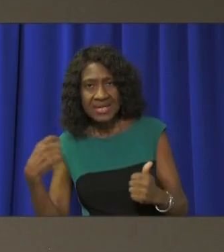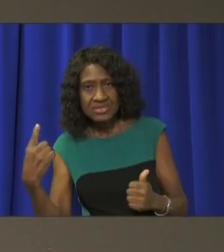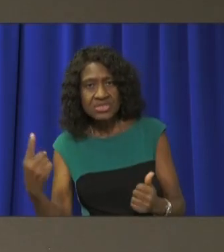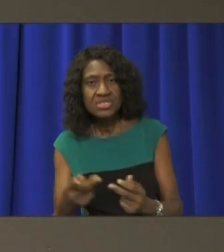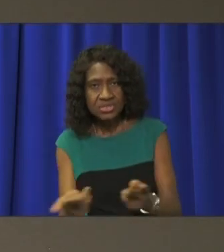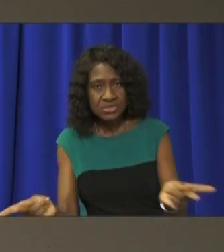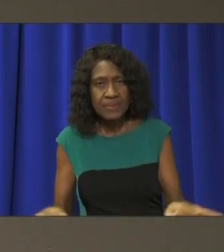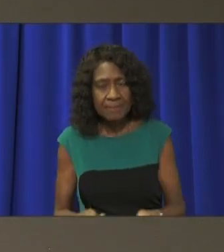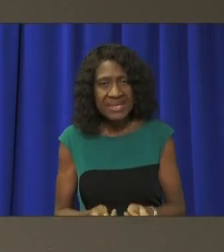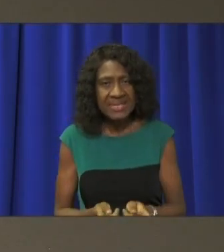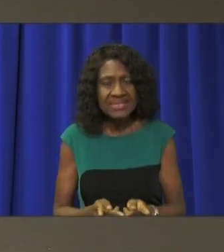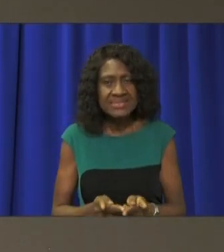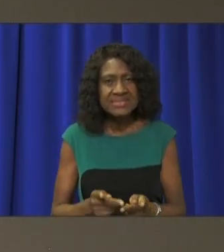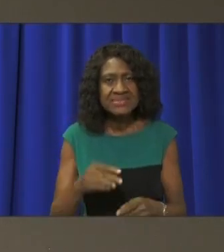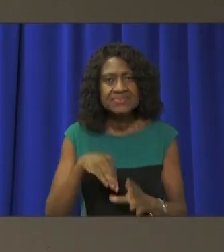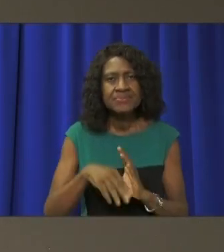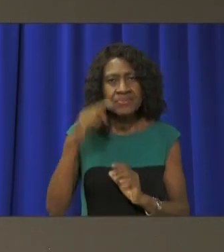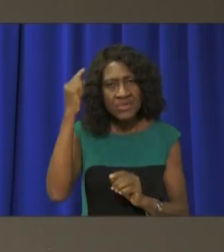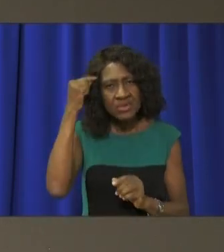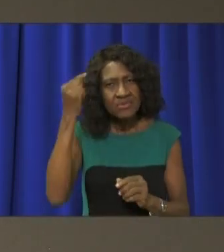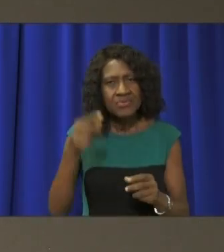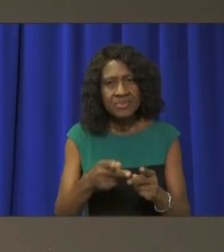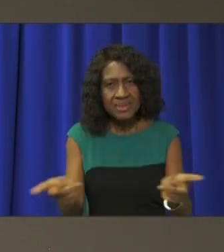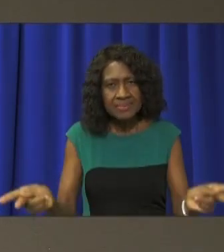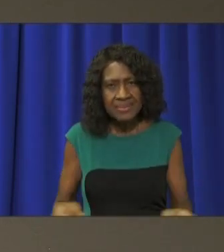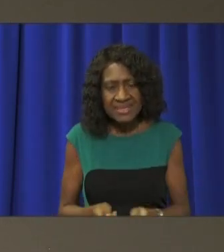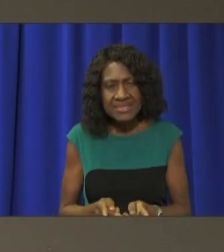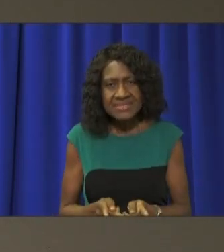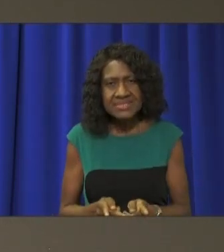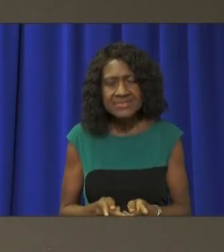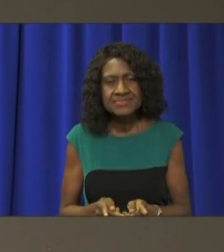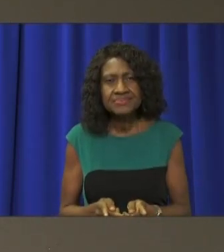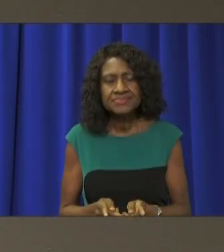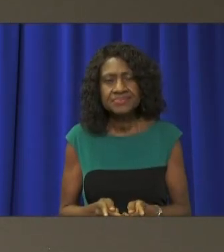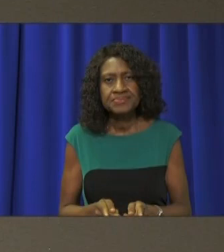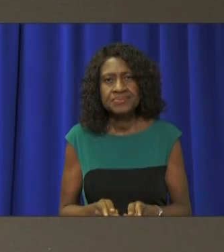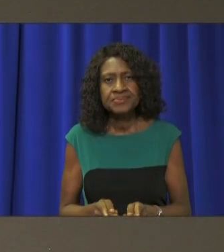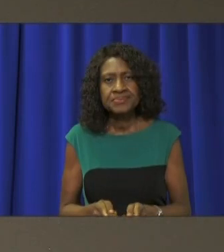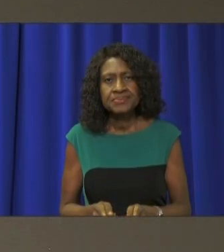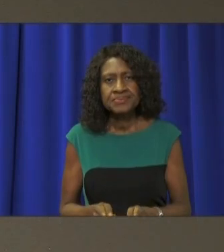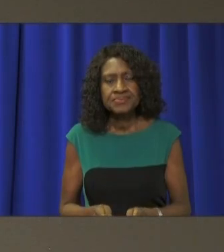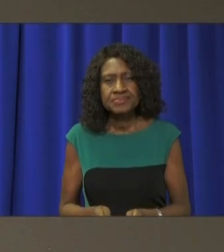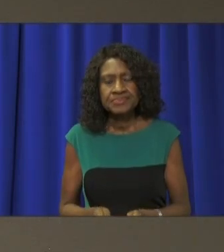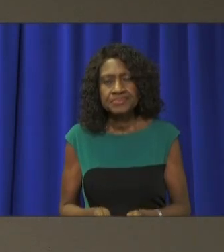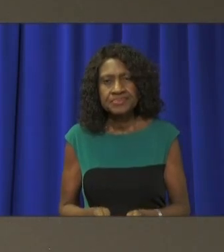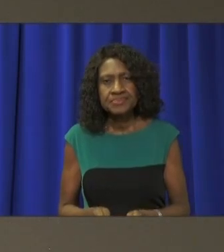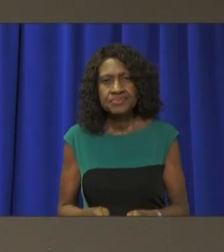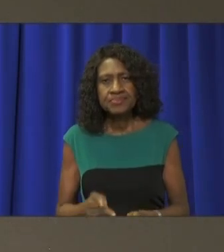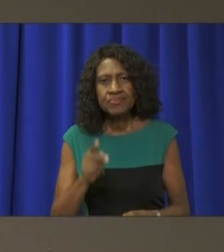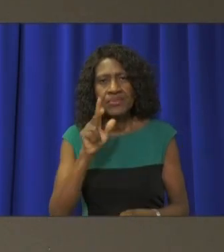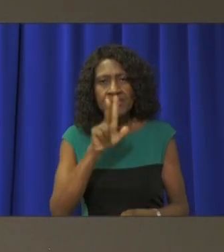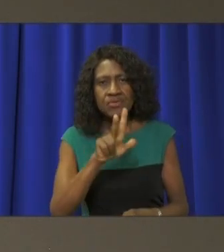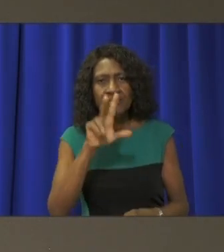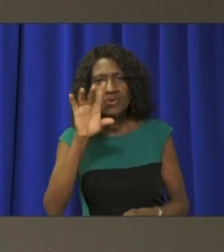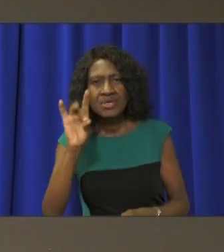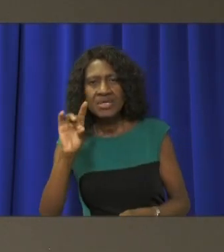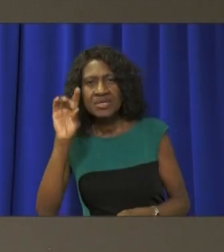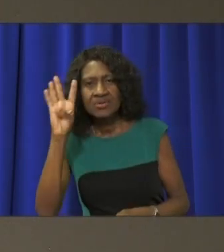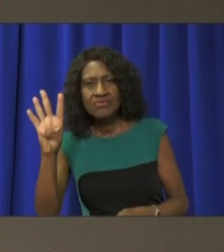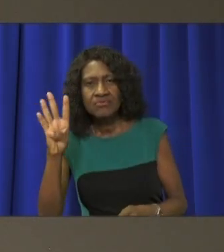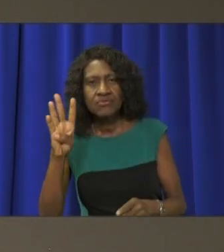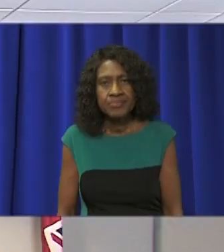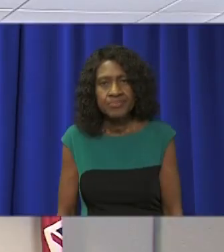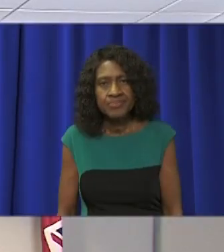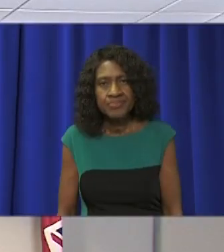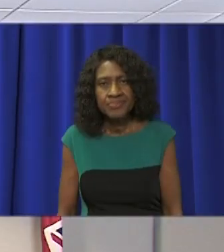and that positive result was amongst 385 results as a total of yesterday. So there are 384 negative and that one